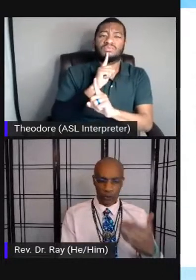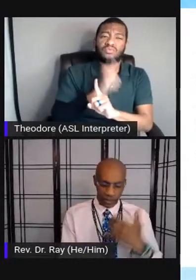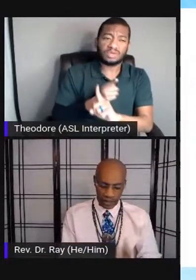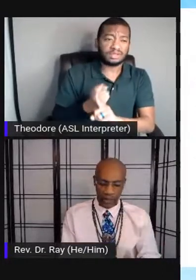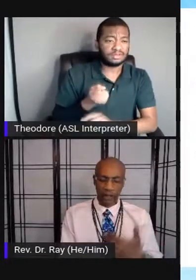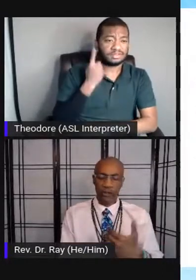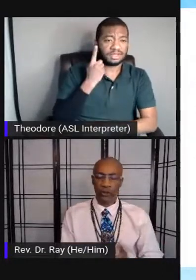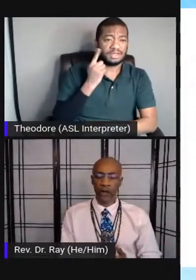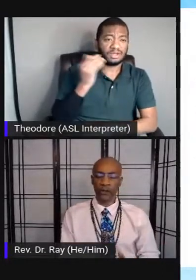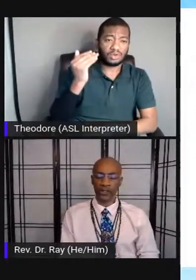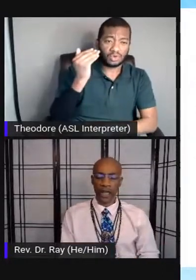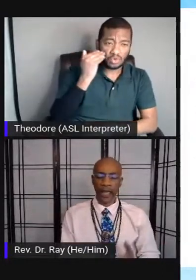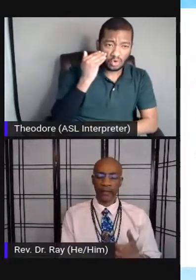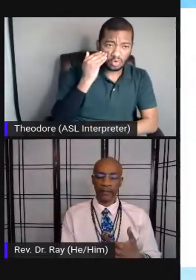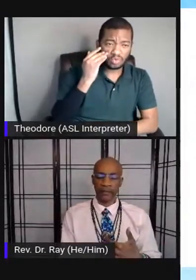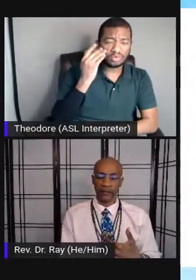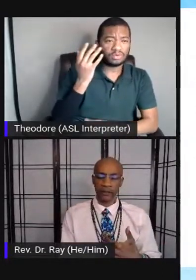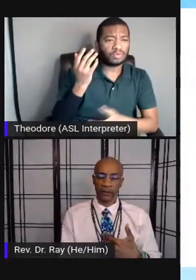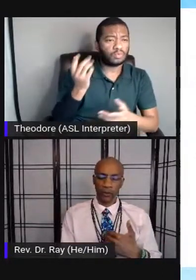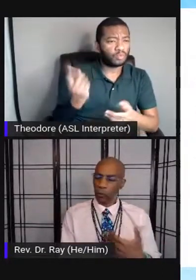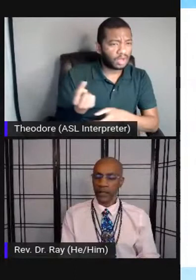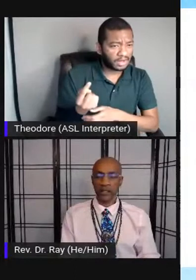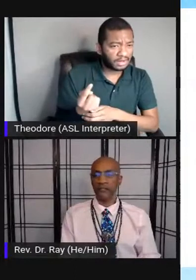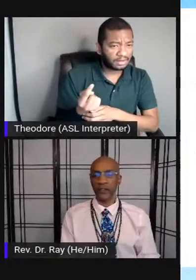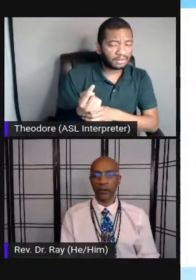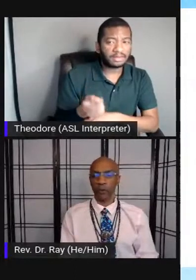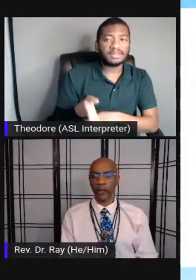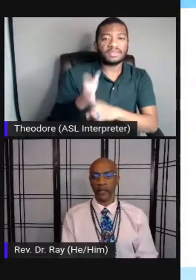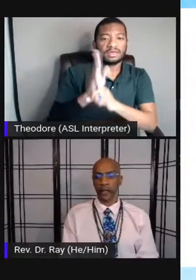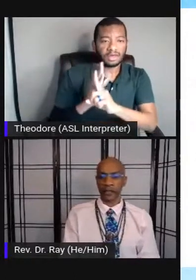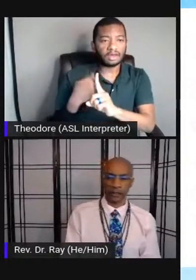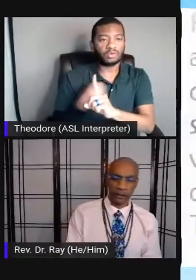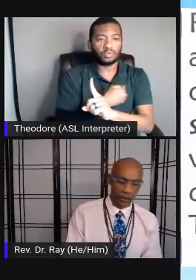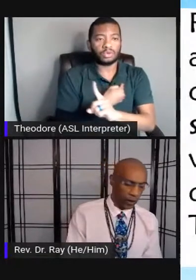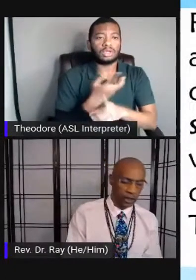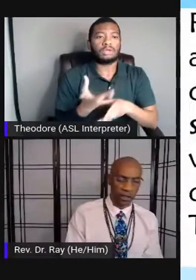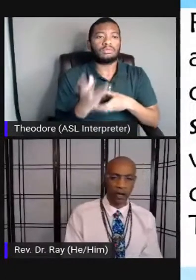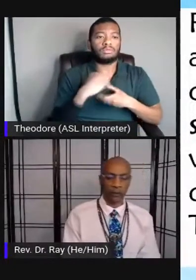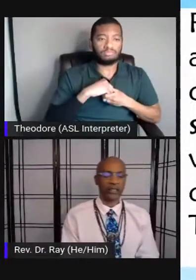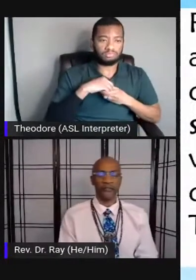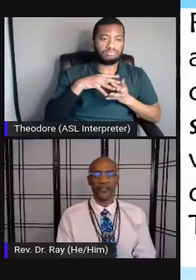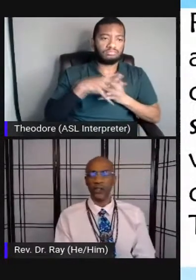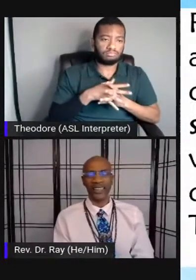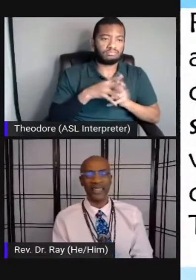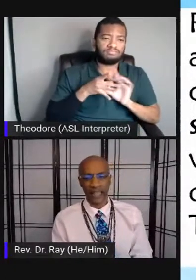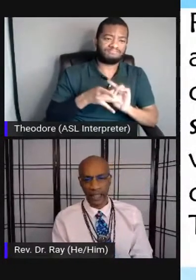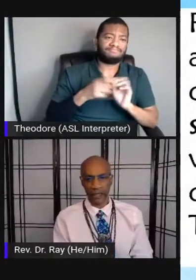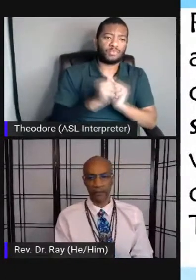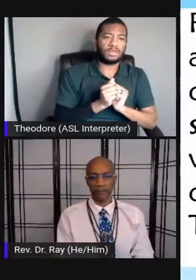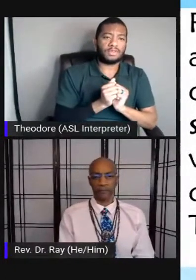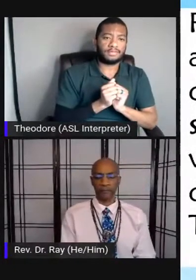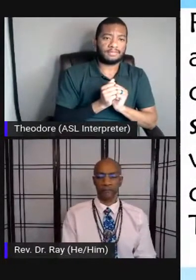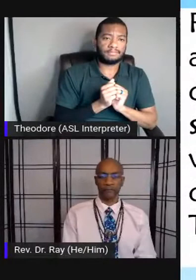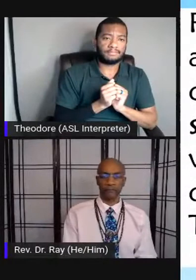So seek to understand, what is the fear pointing us in the direction of? What is the fear indicating?